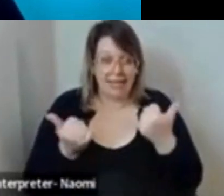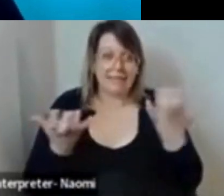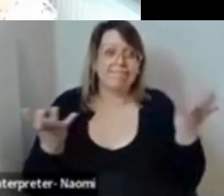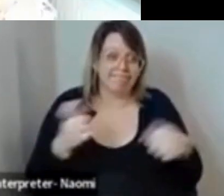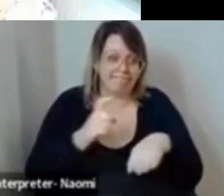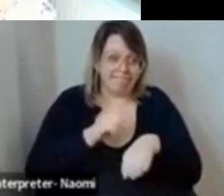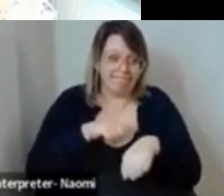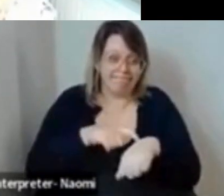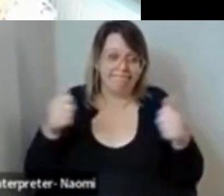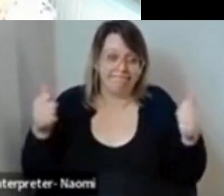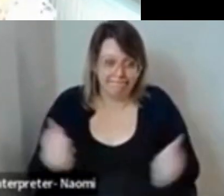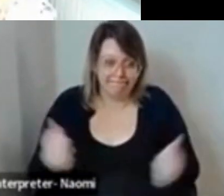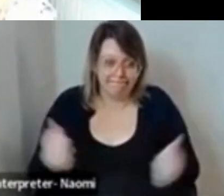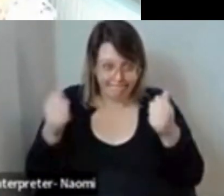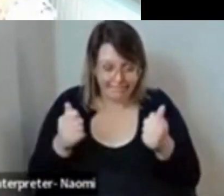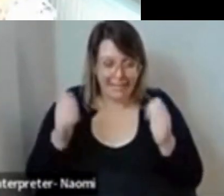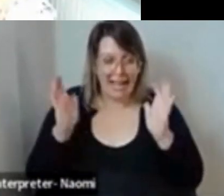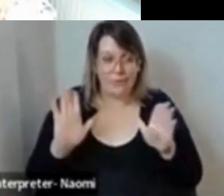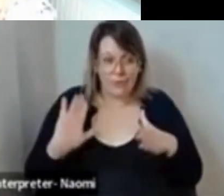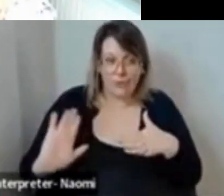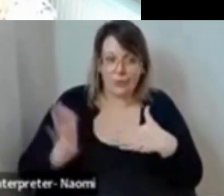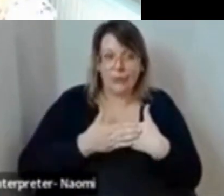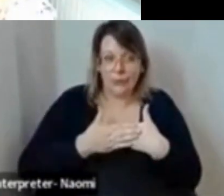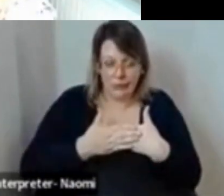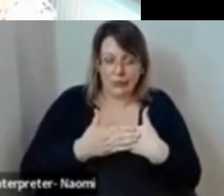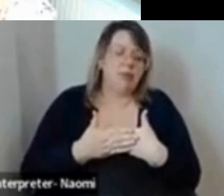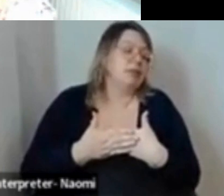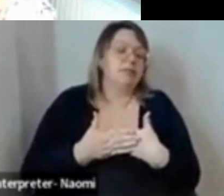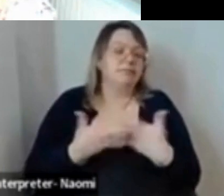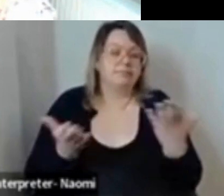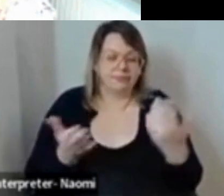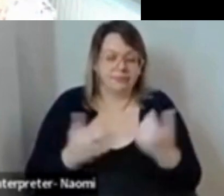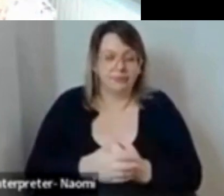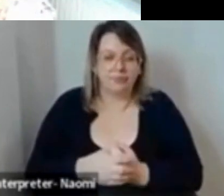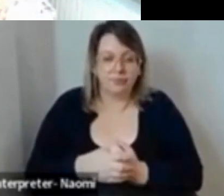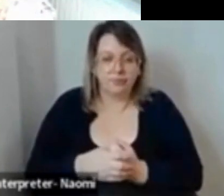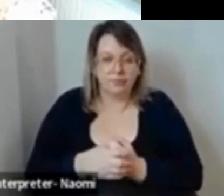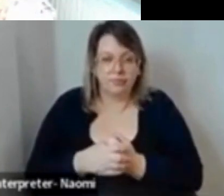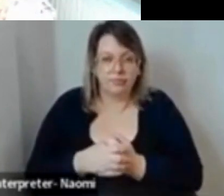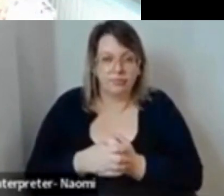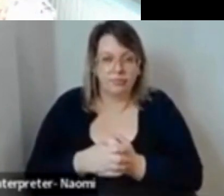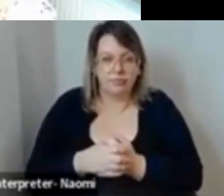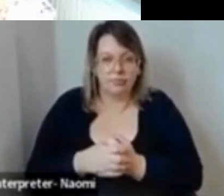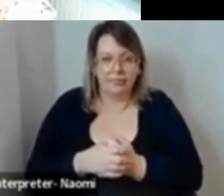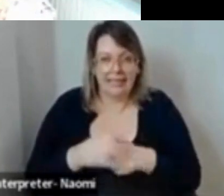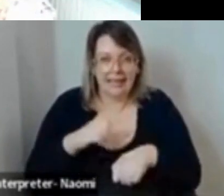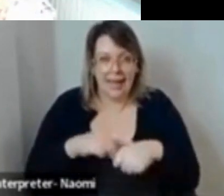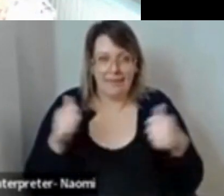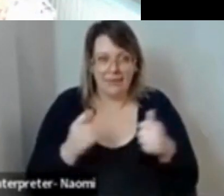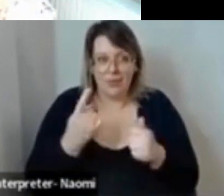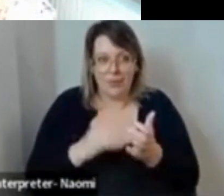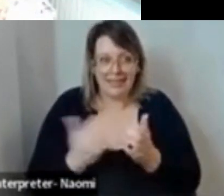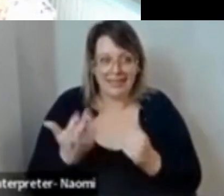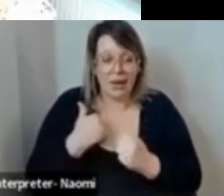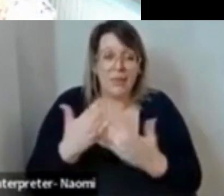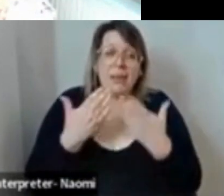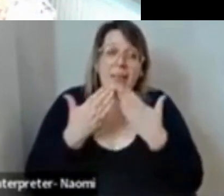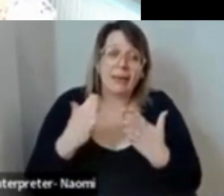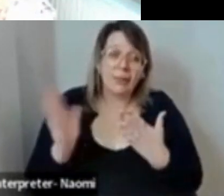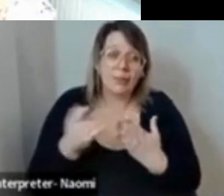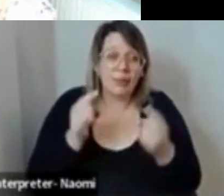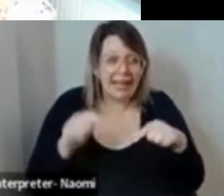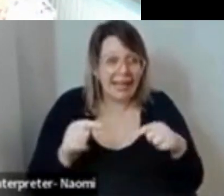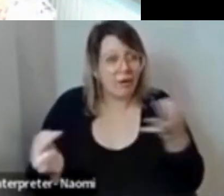afraid I'm going to have to draw the Q&A to a close as we've come to the end of our time together a minute ago. Thank you so much for all of your